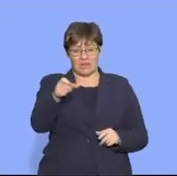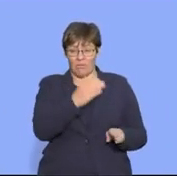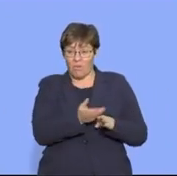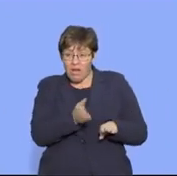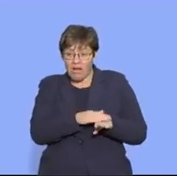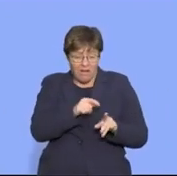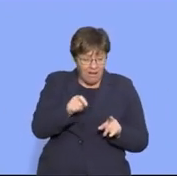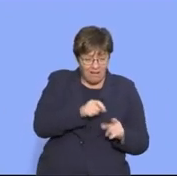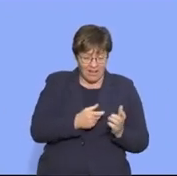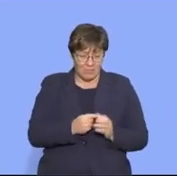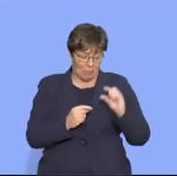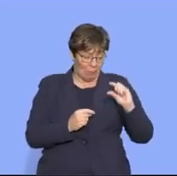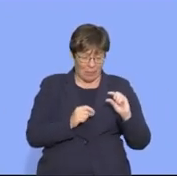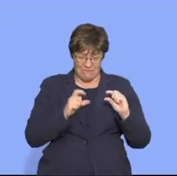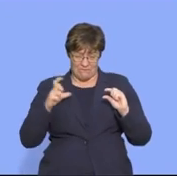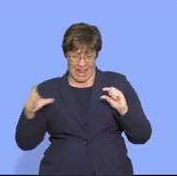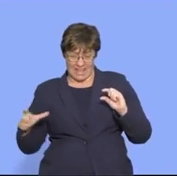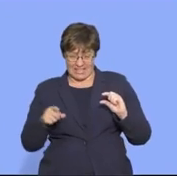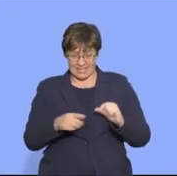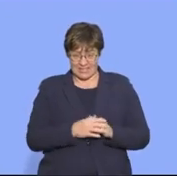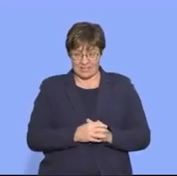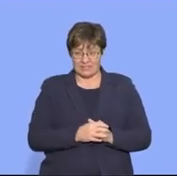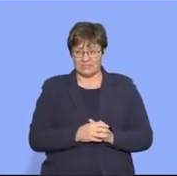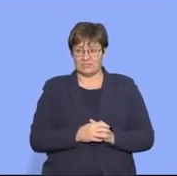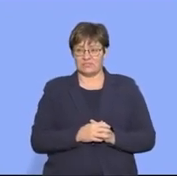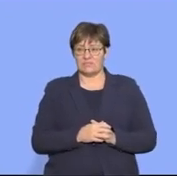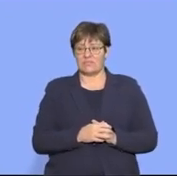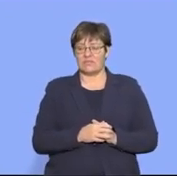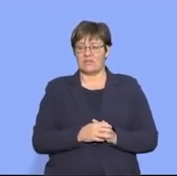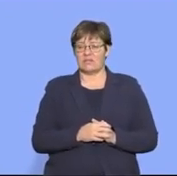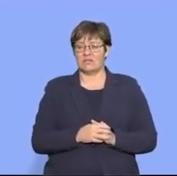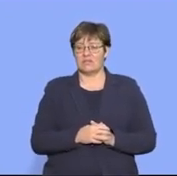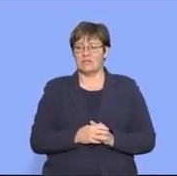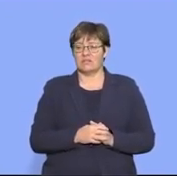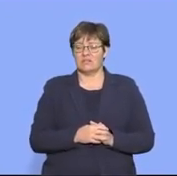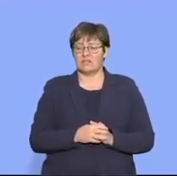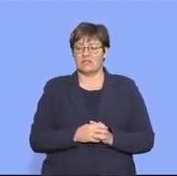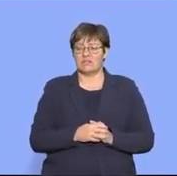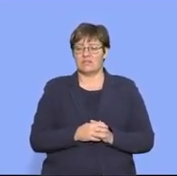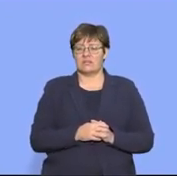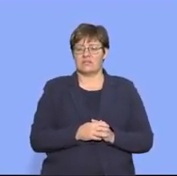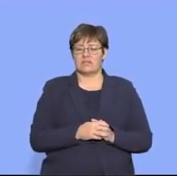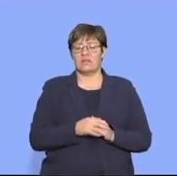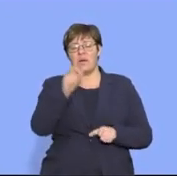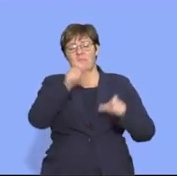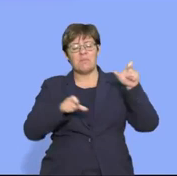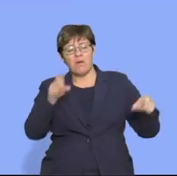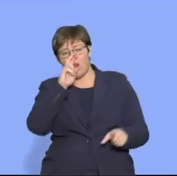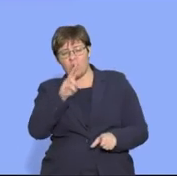is compared to the people who are working alongside. So, the people